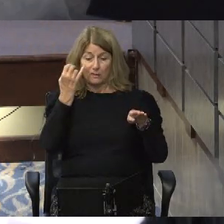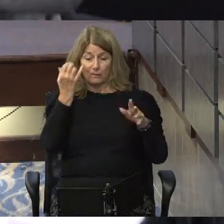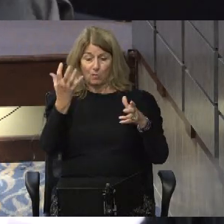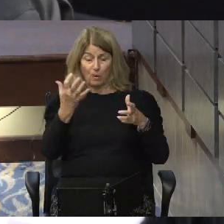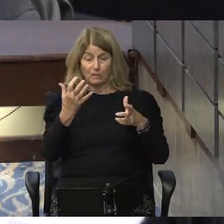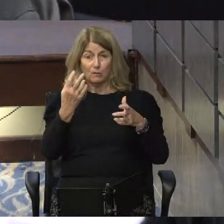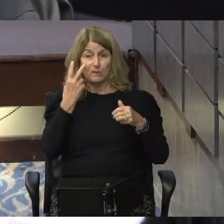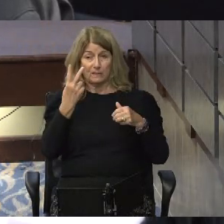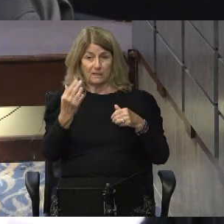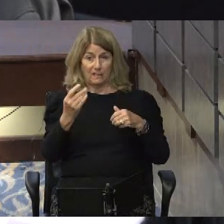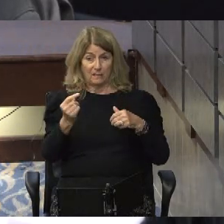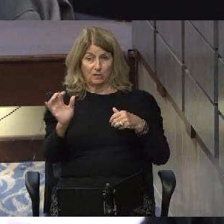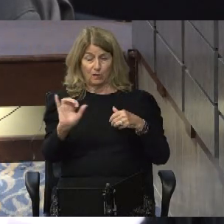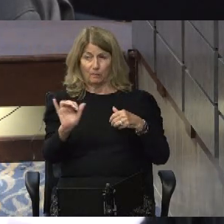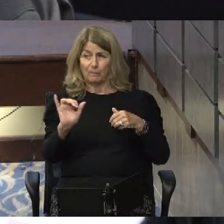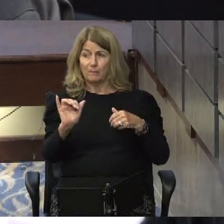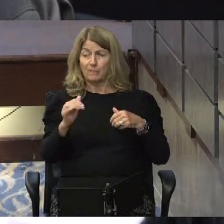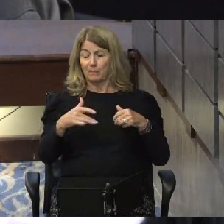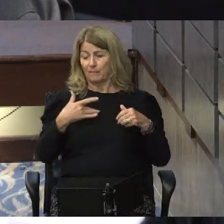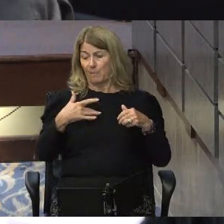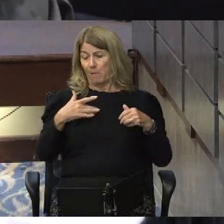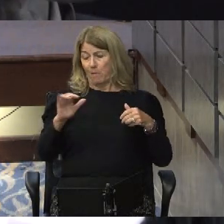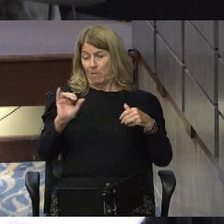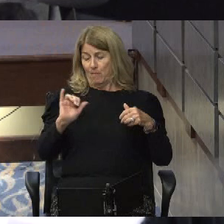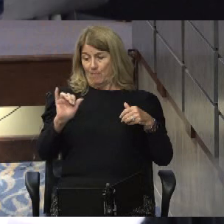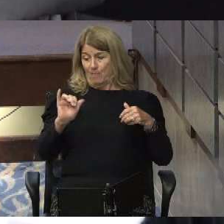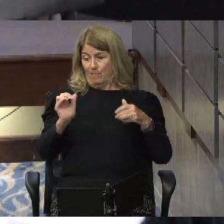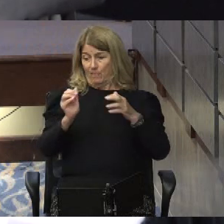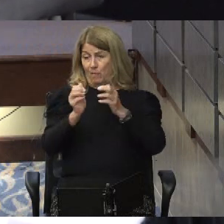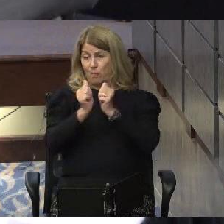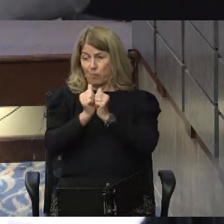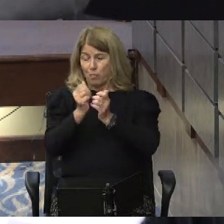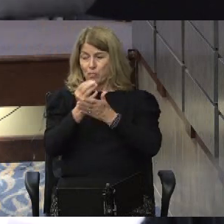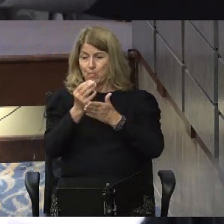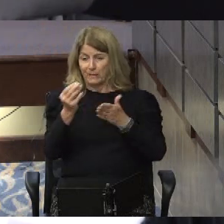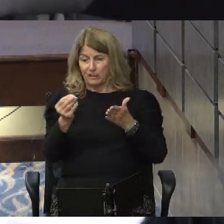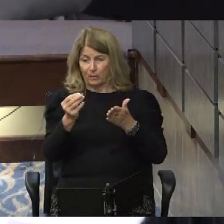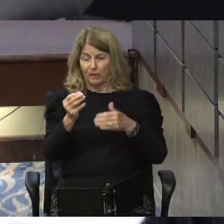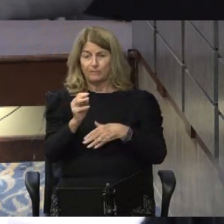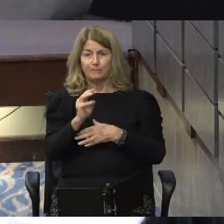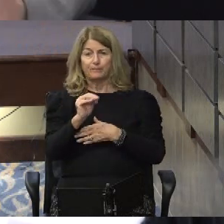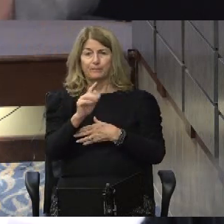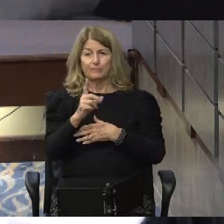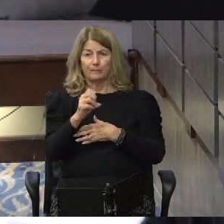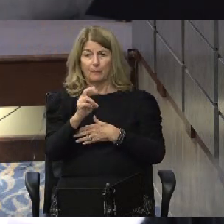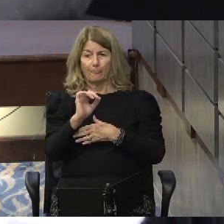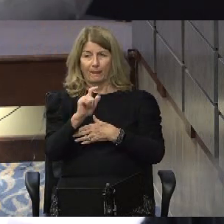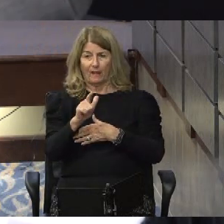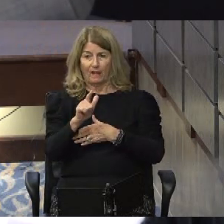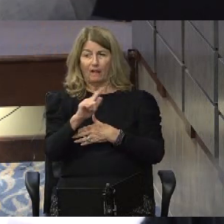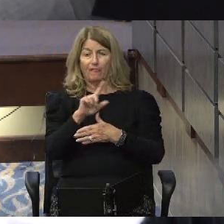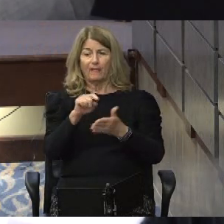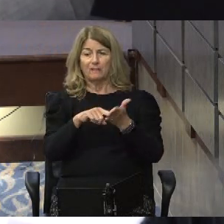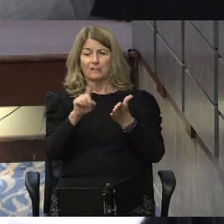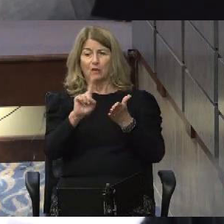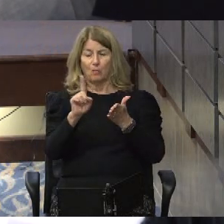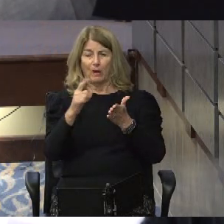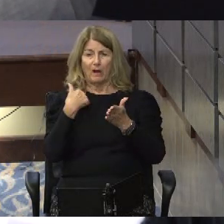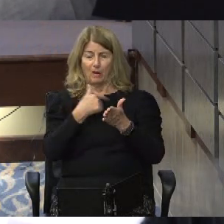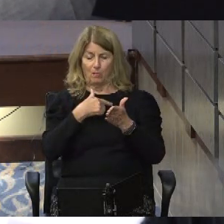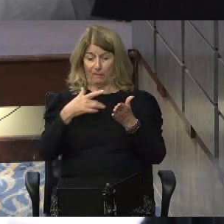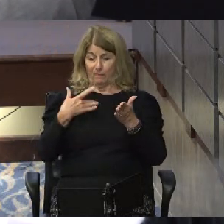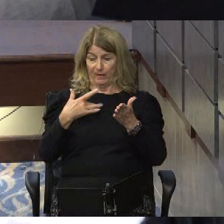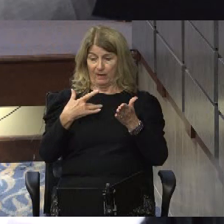well. But I feel like in terms of material, this is where we feel like we need to